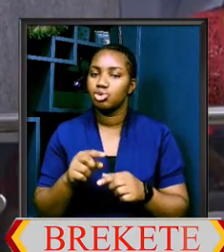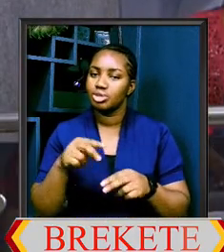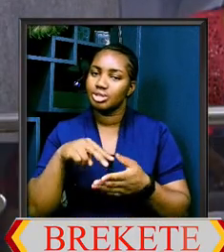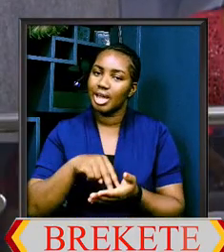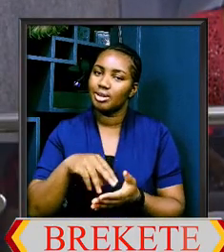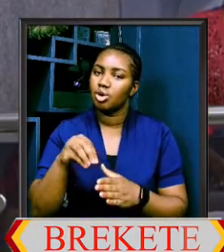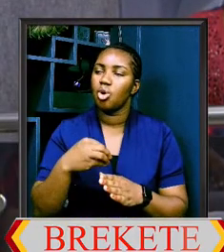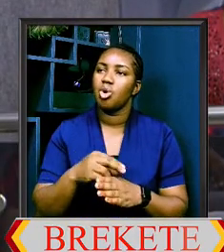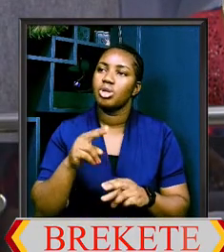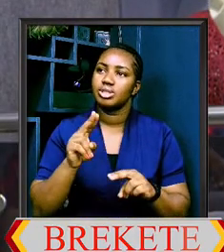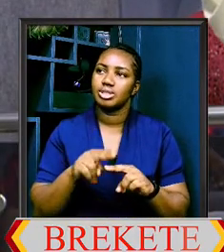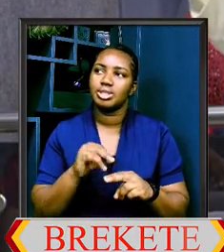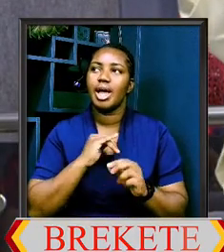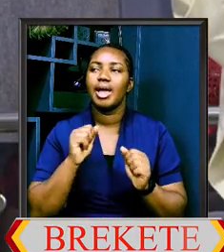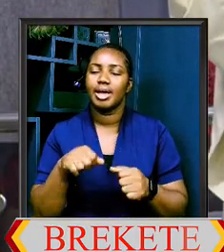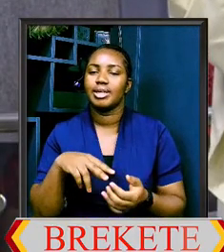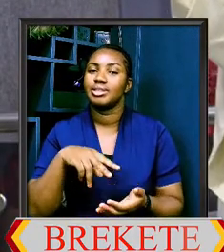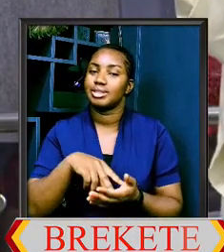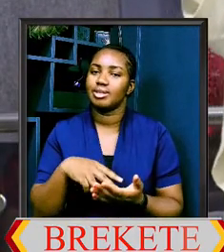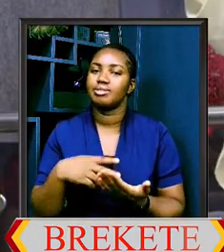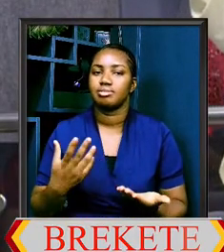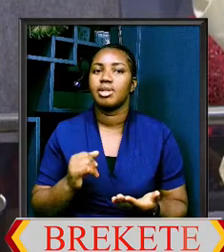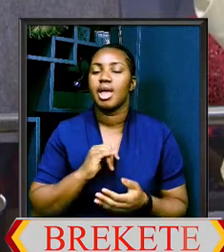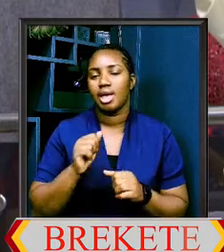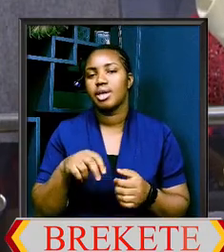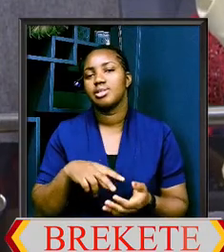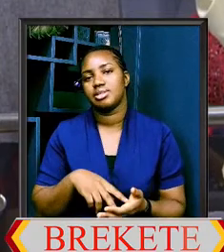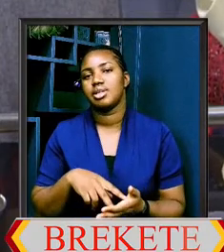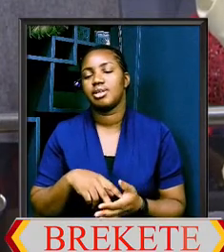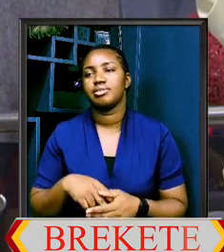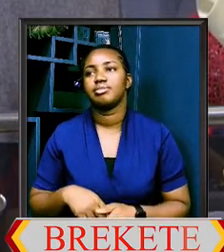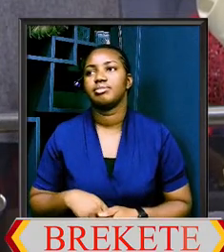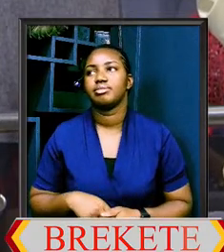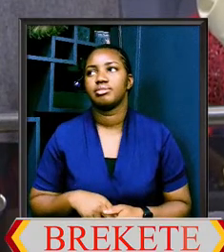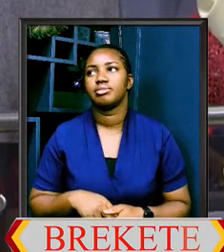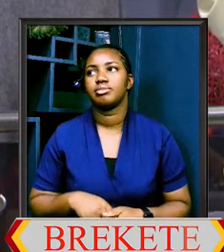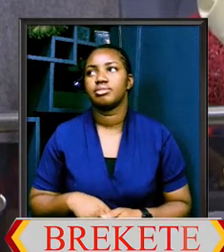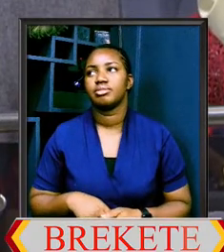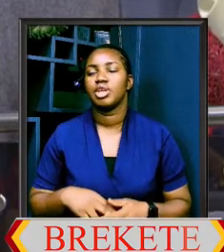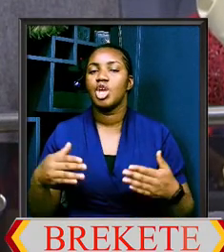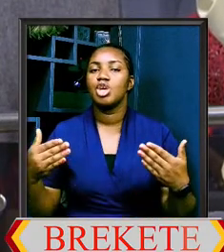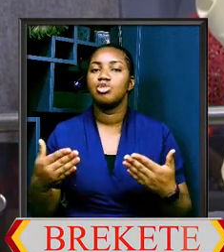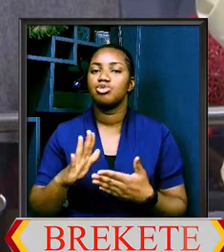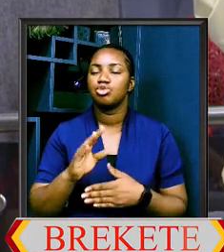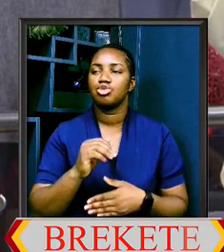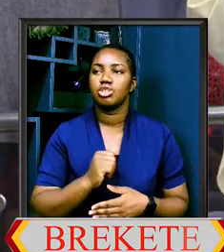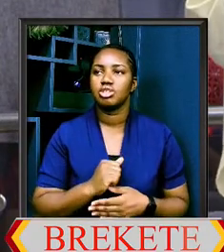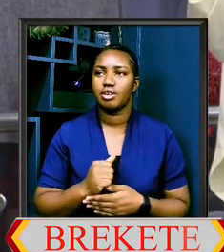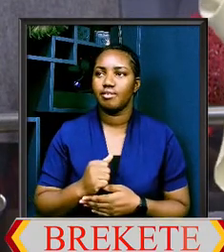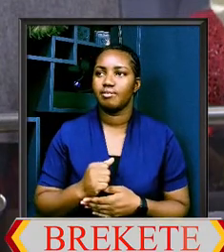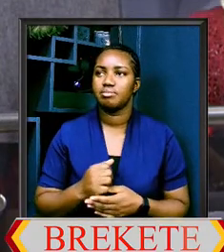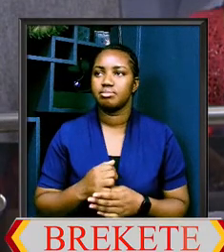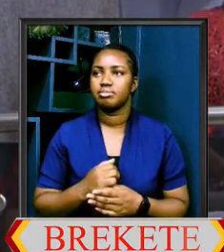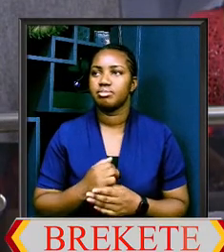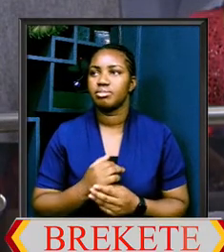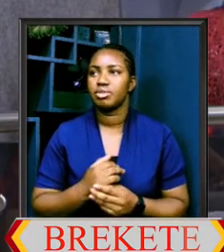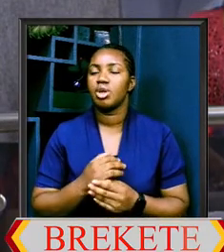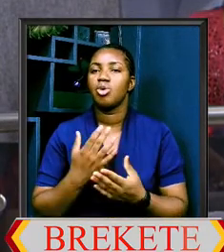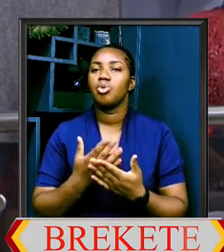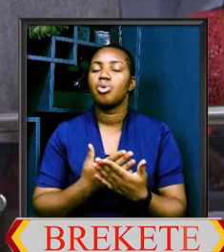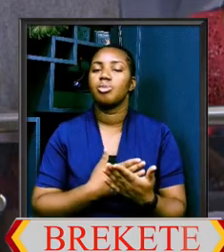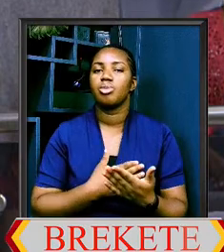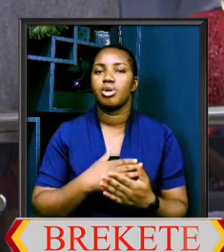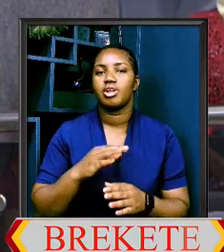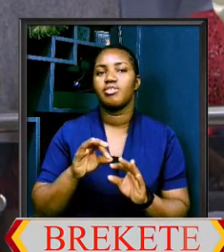you want sit down. I can stand, sir. Yeah? I can stand, sir. Introduce yourself. Good morning,